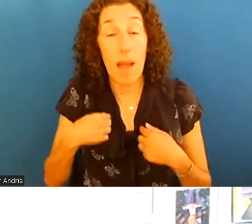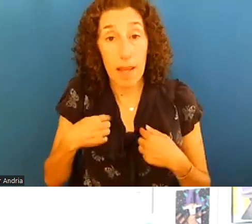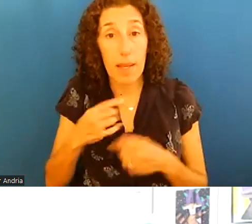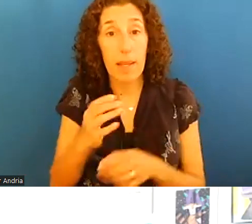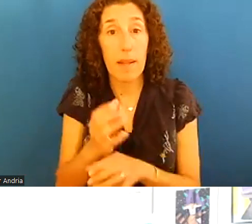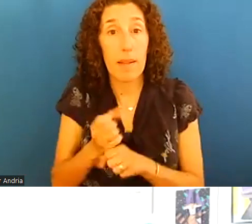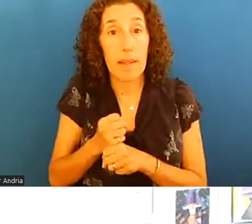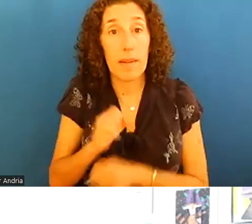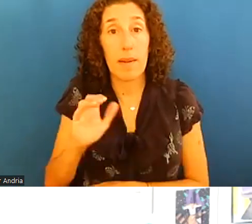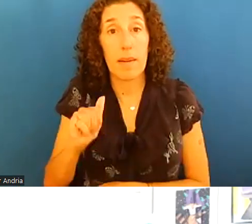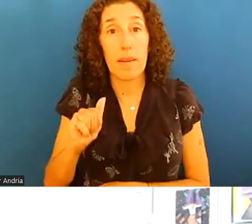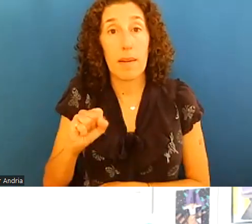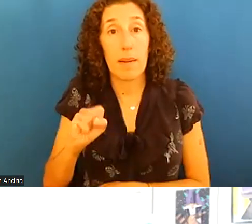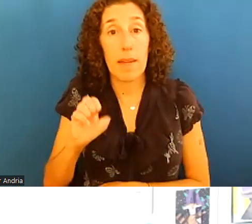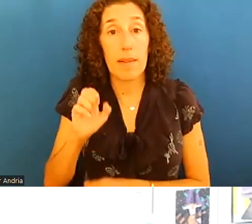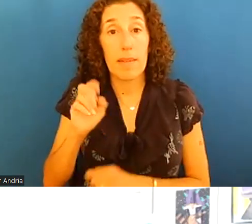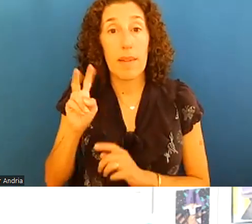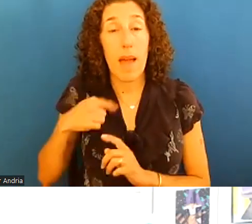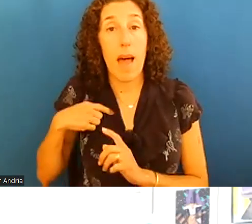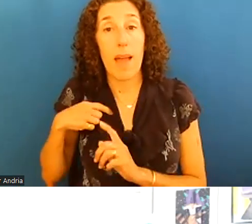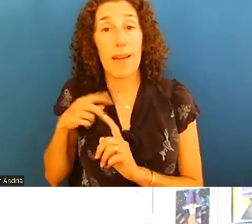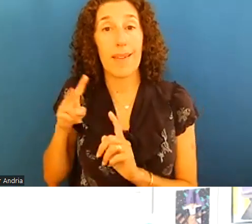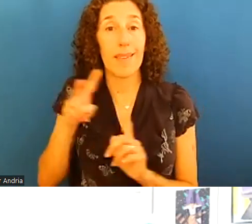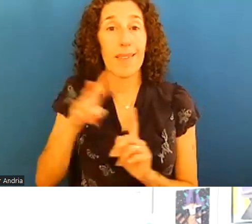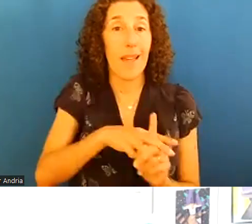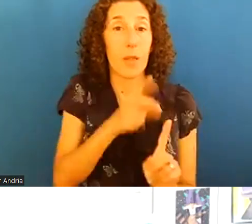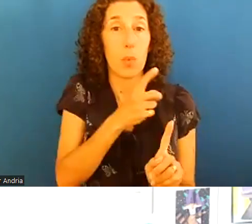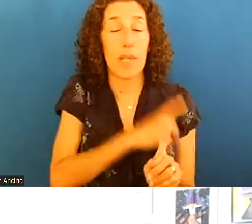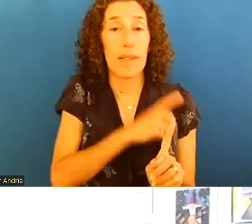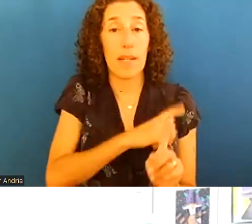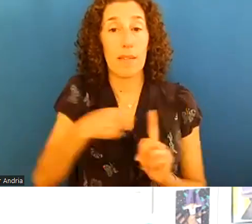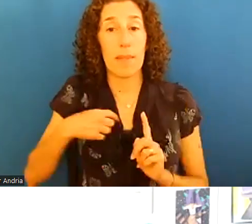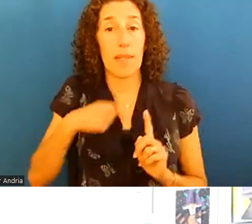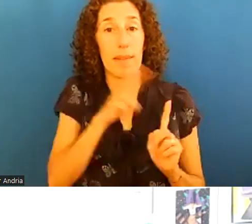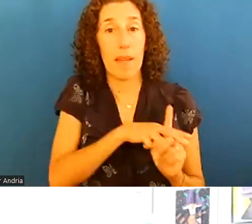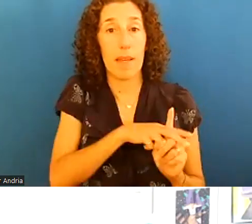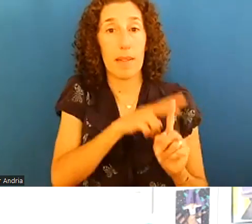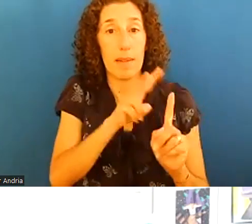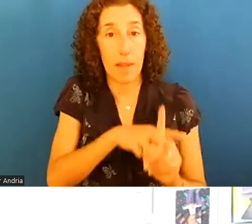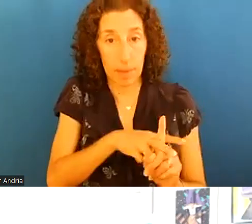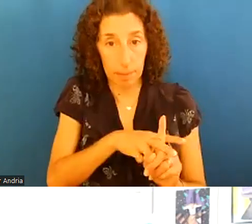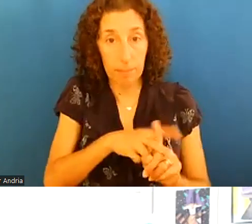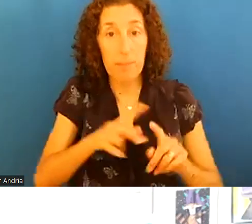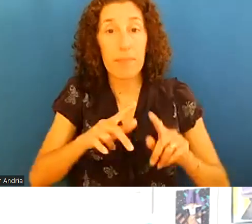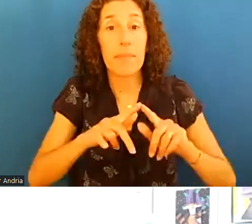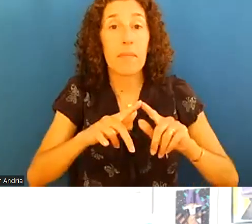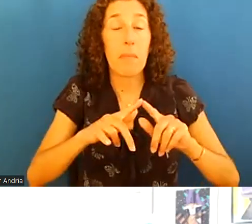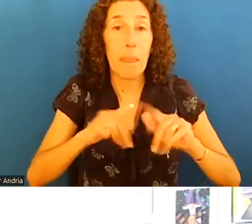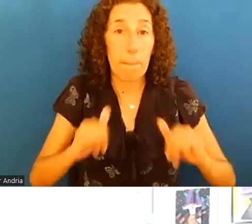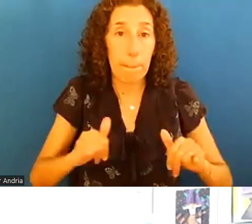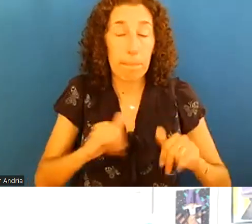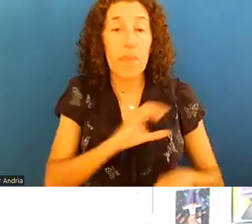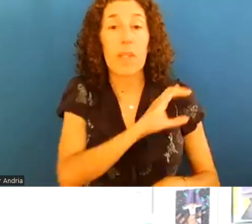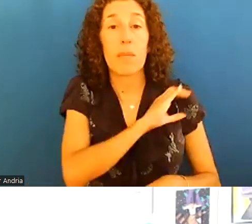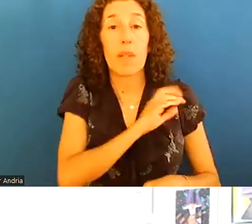assignments and the police reports also get sent to our victim advocates, just as a